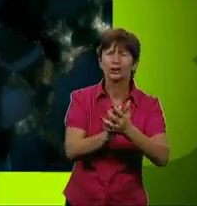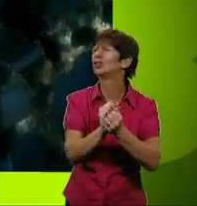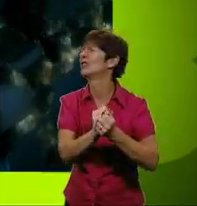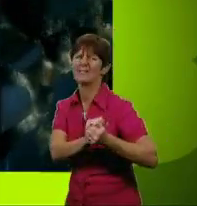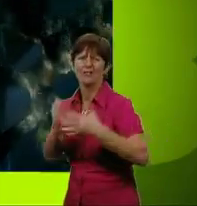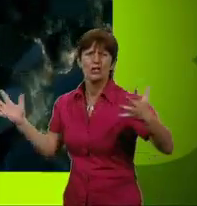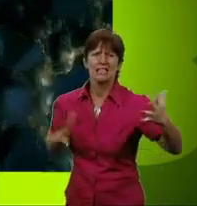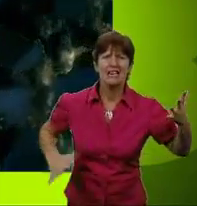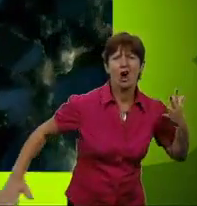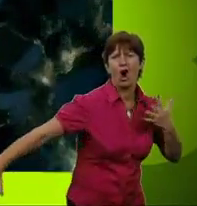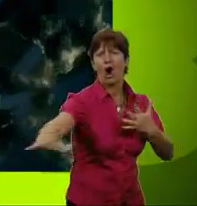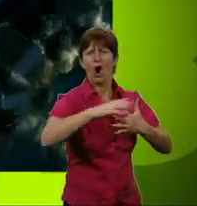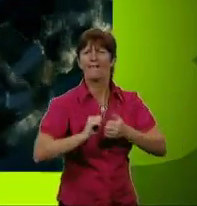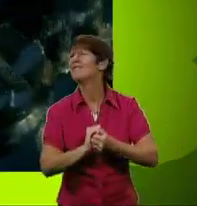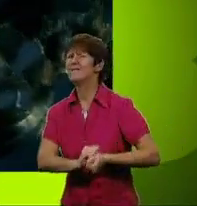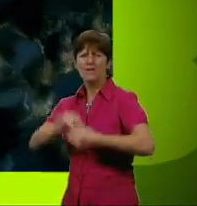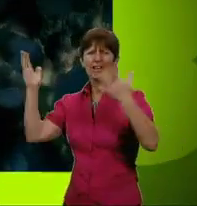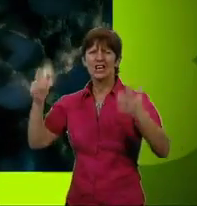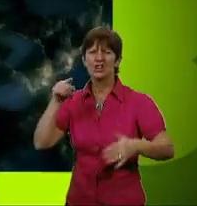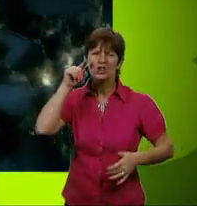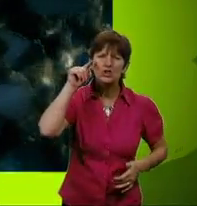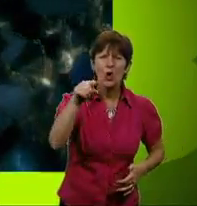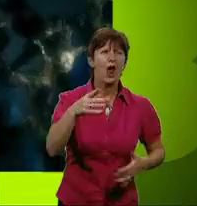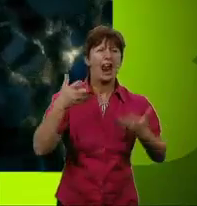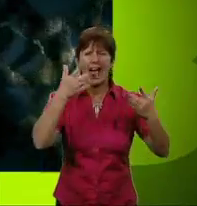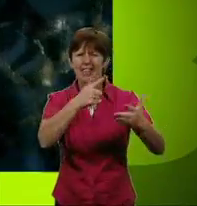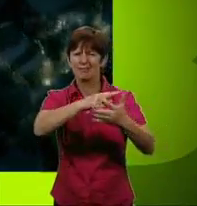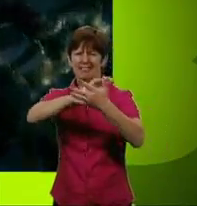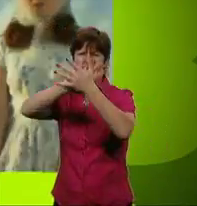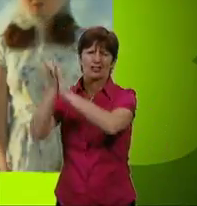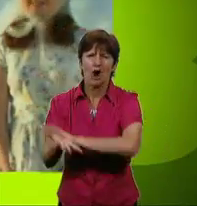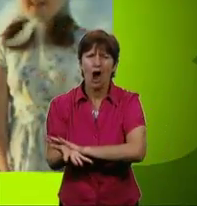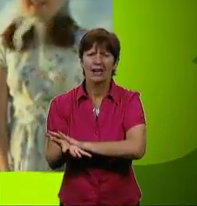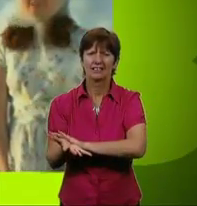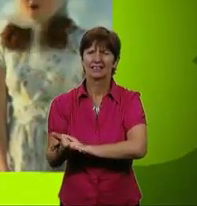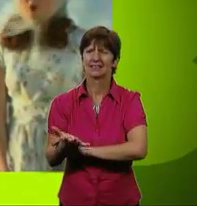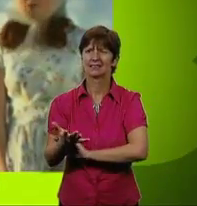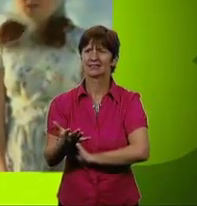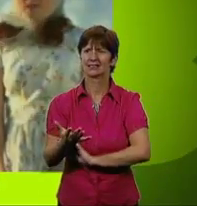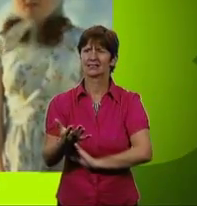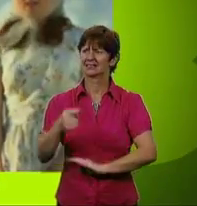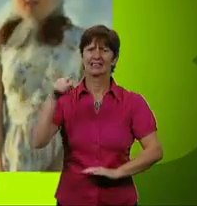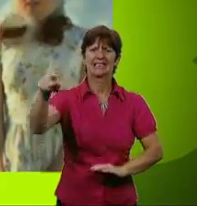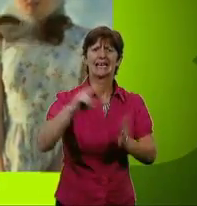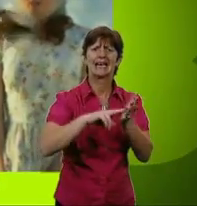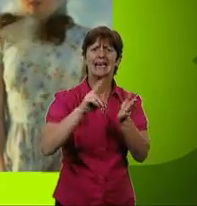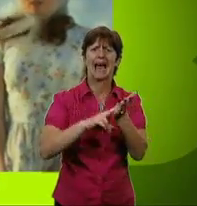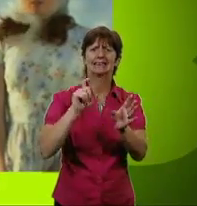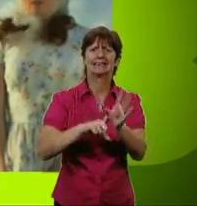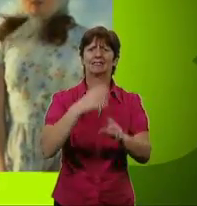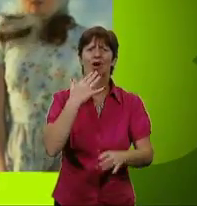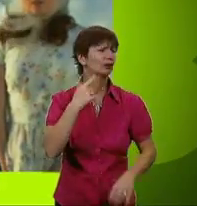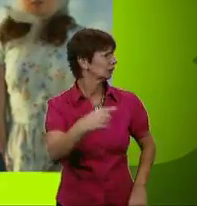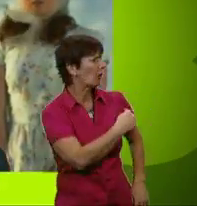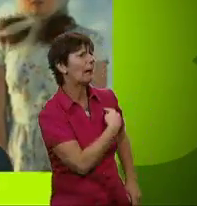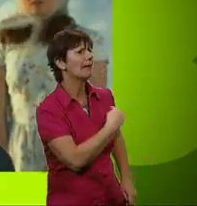To give us all freedom, and you let them destroy it? Was was Nancy's fault. Don't blame it on me.